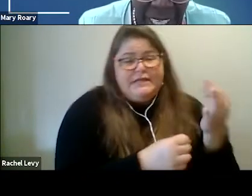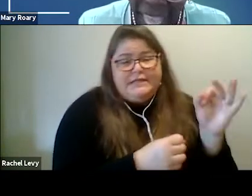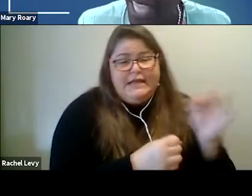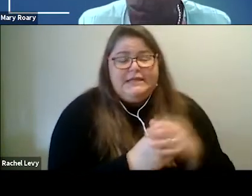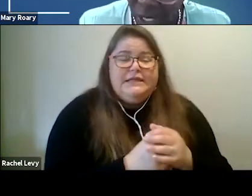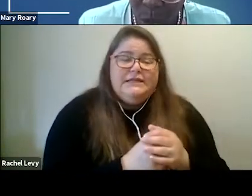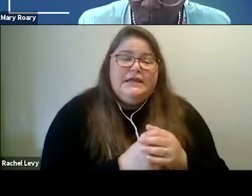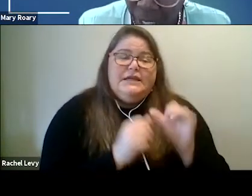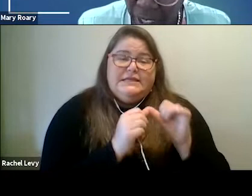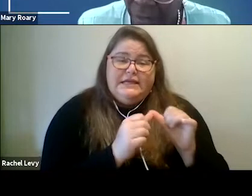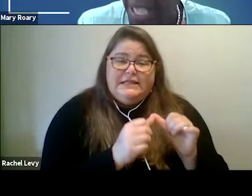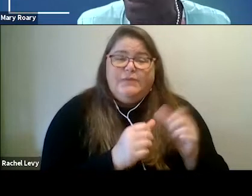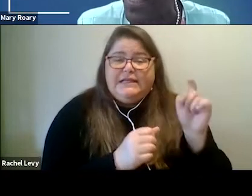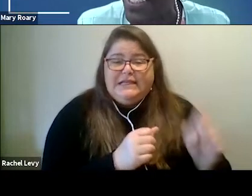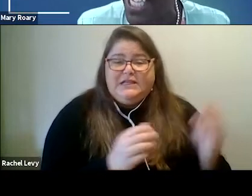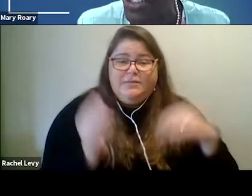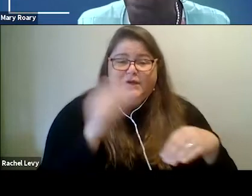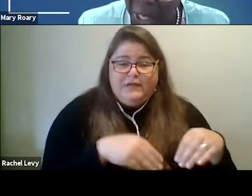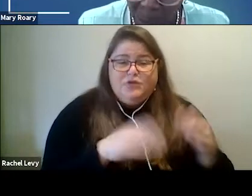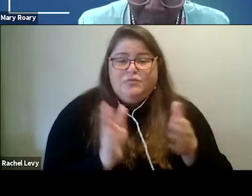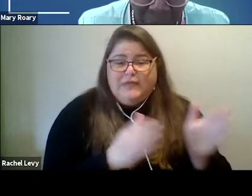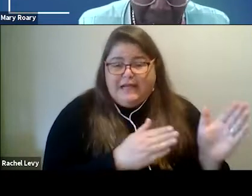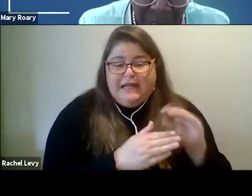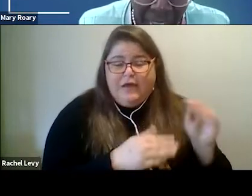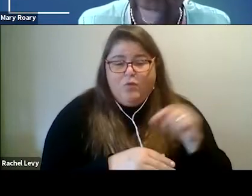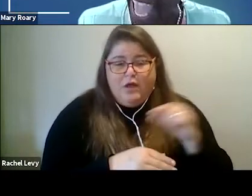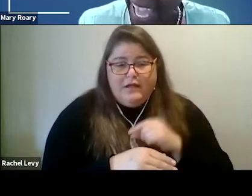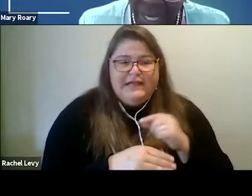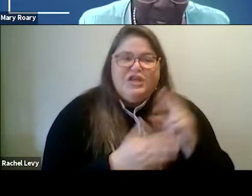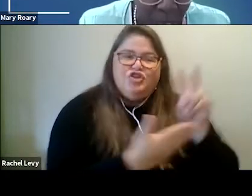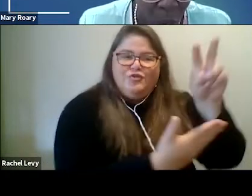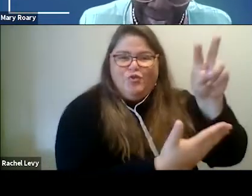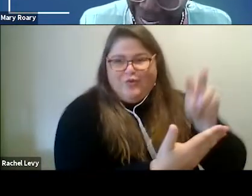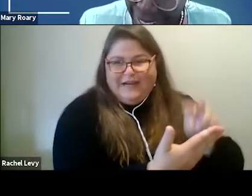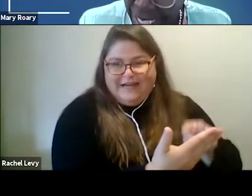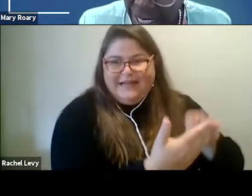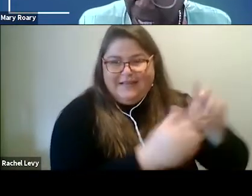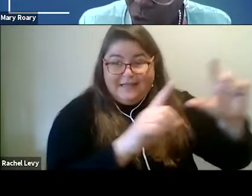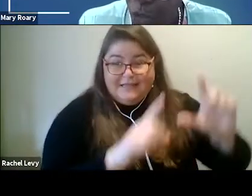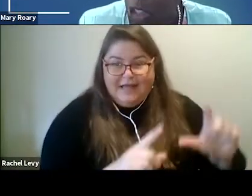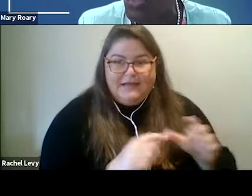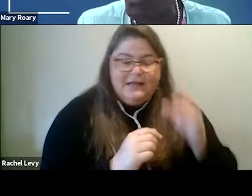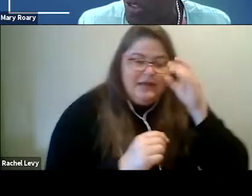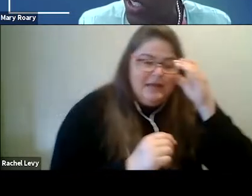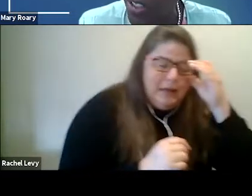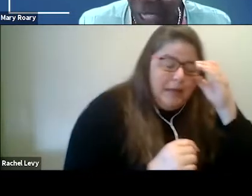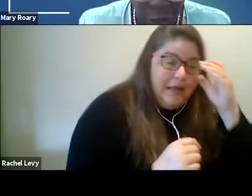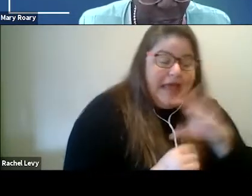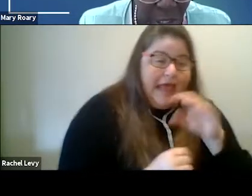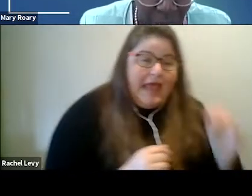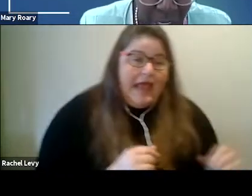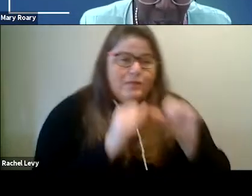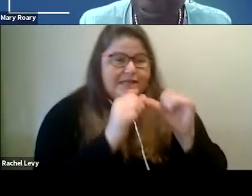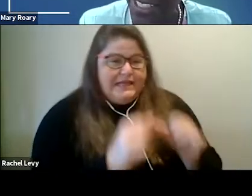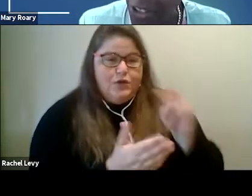planning, as well as quality of implementation of these programs, and An extended research focus